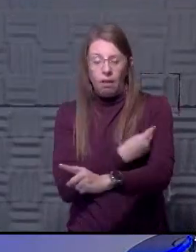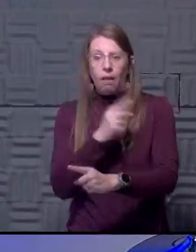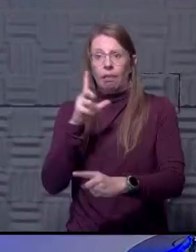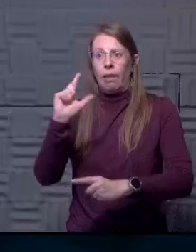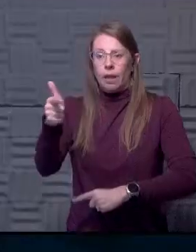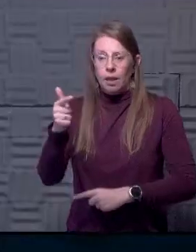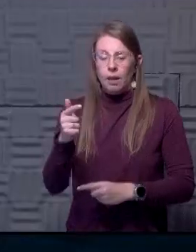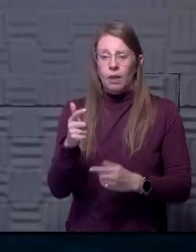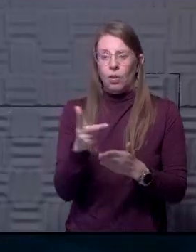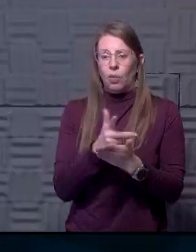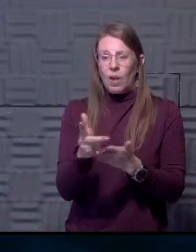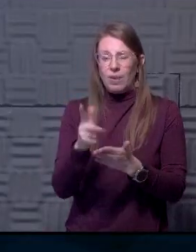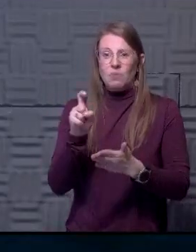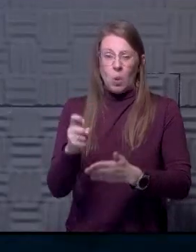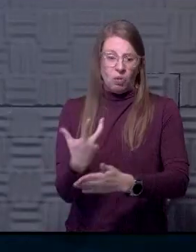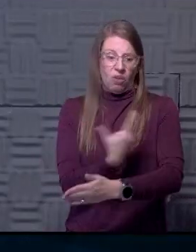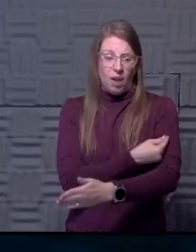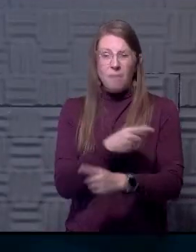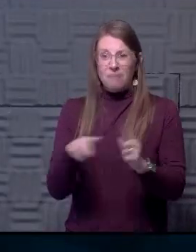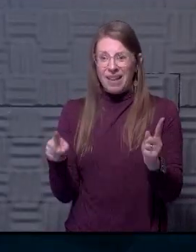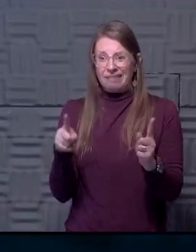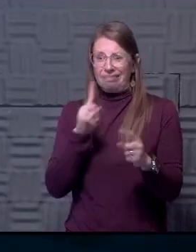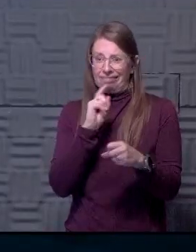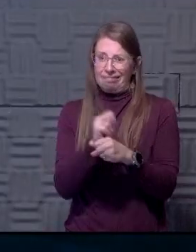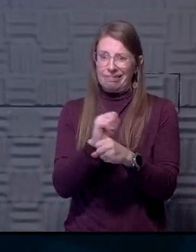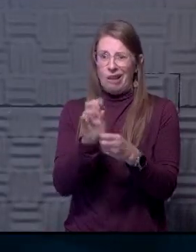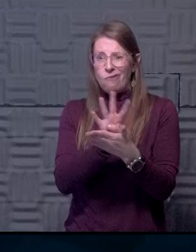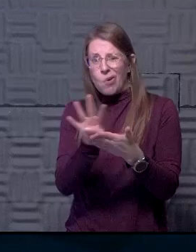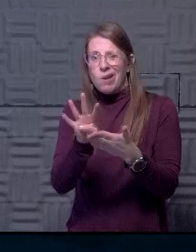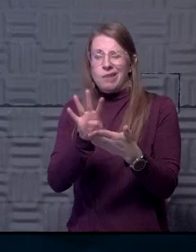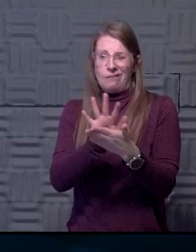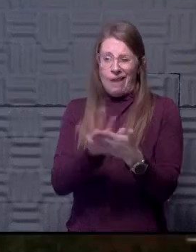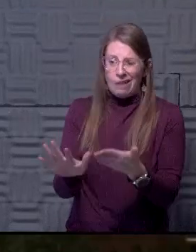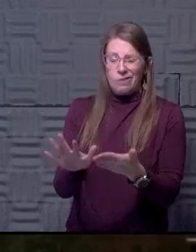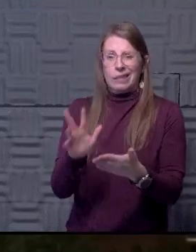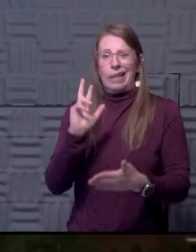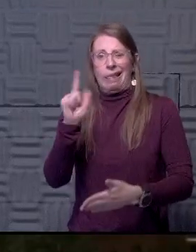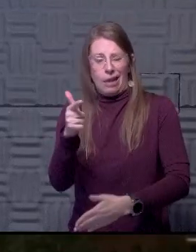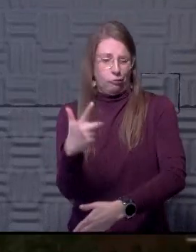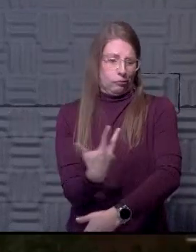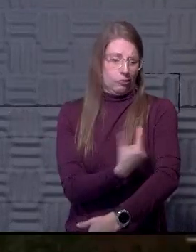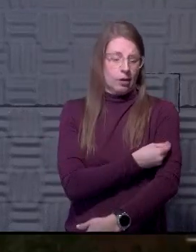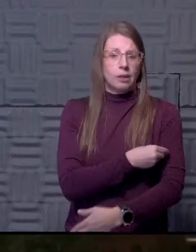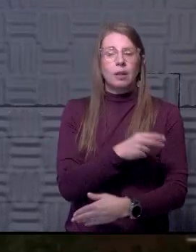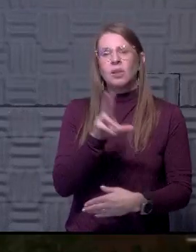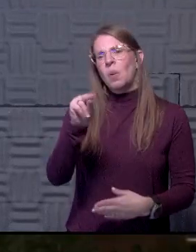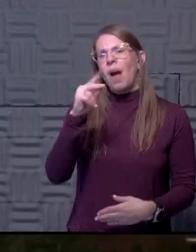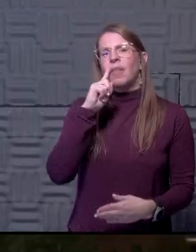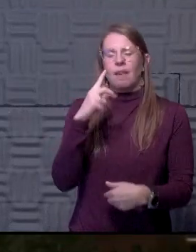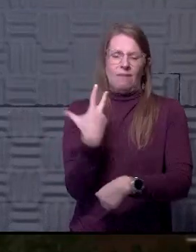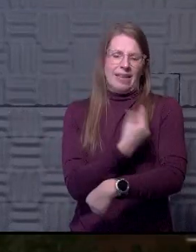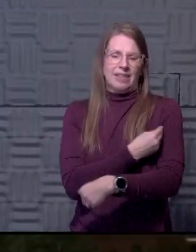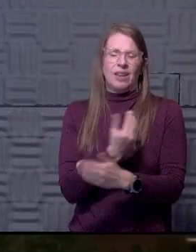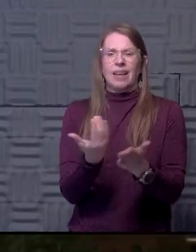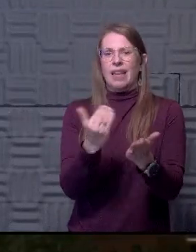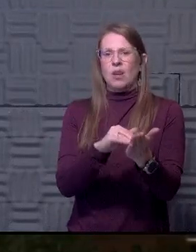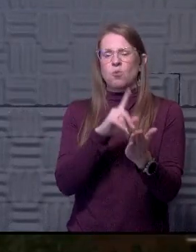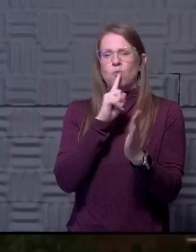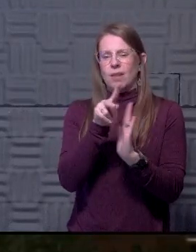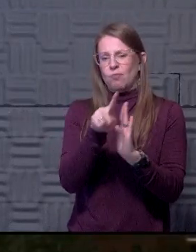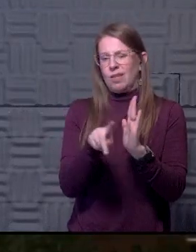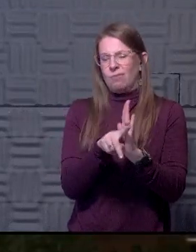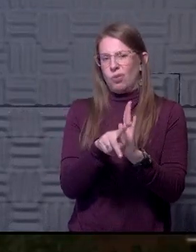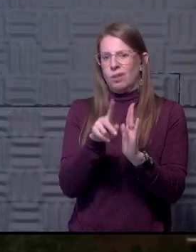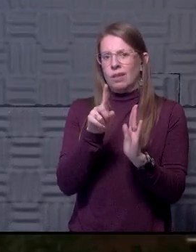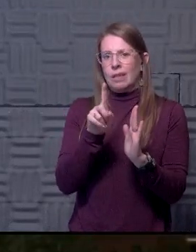weeks, you got it 4 weeks or 5 weeks. Does that make it less effective on the second dose? No, I think in vaccination, again, the principle says you need